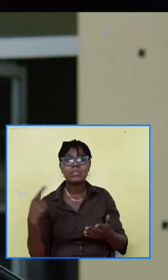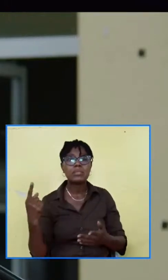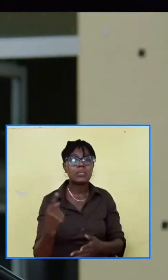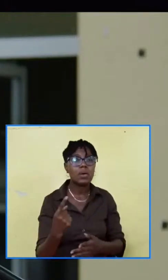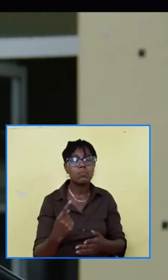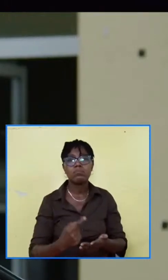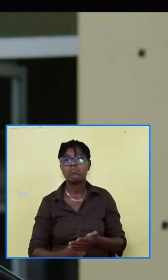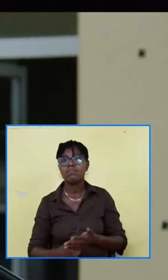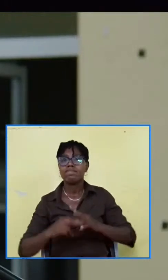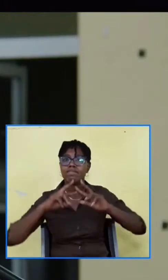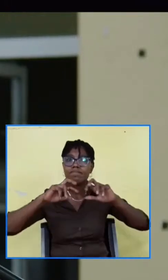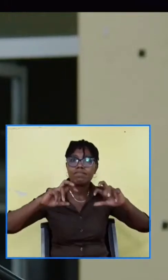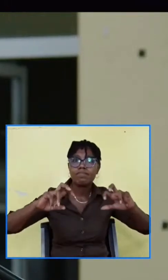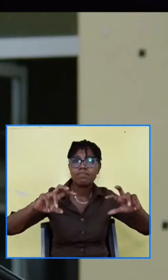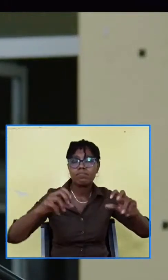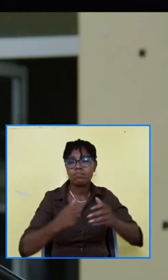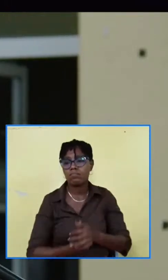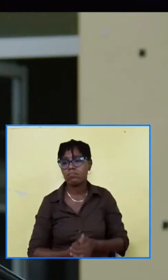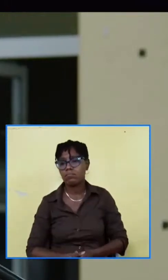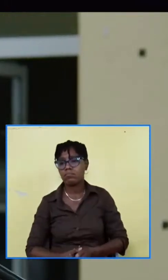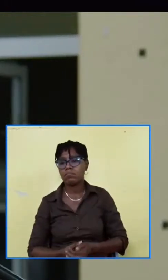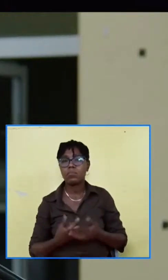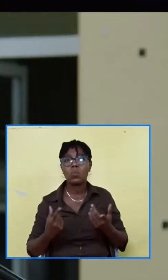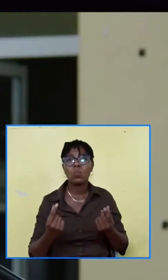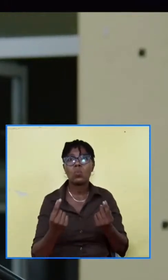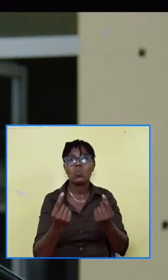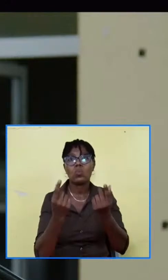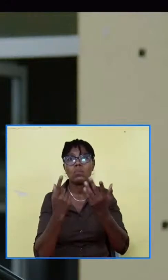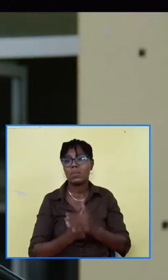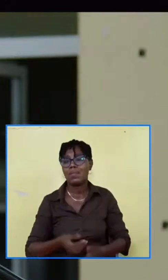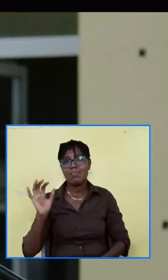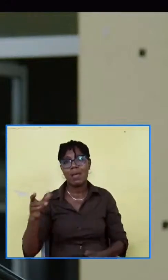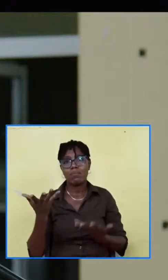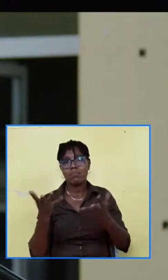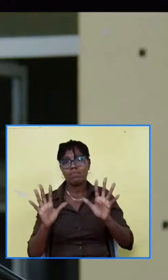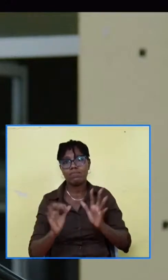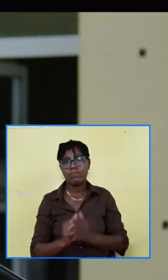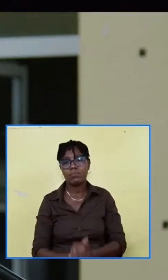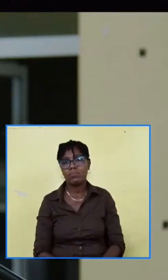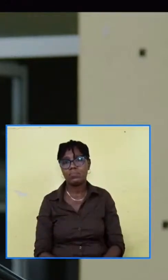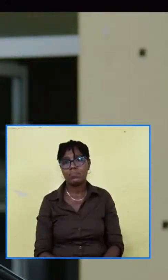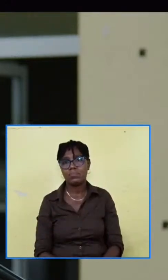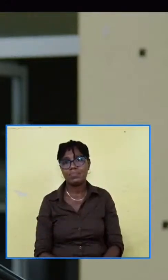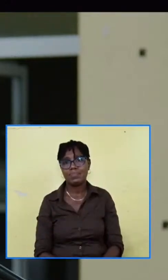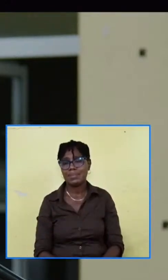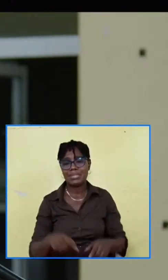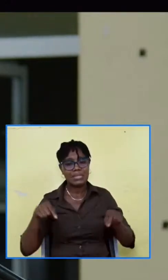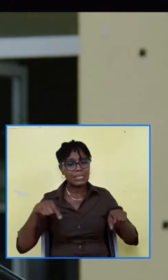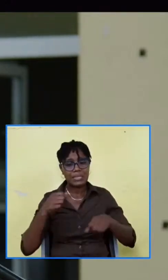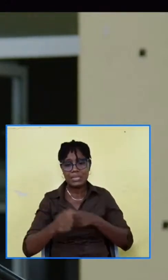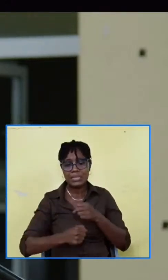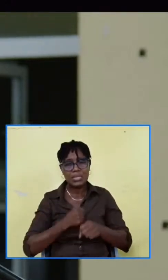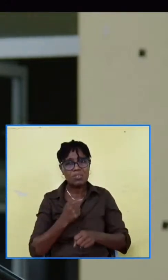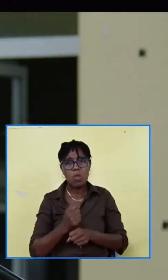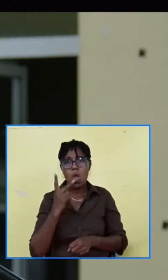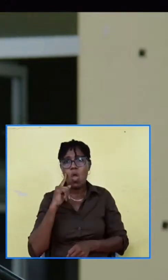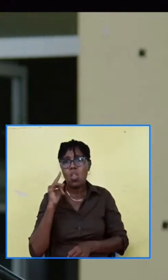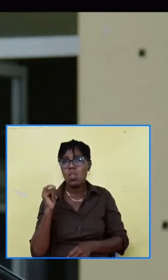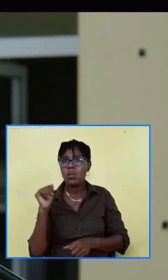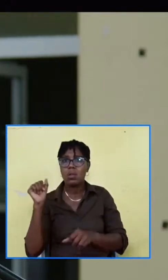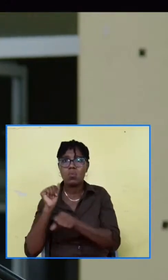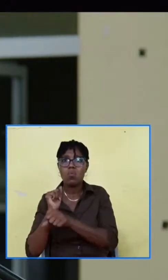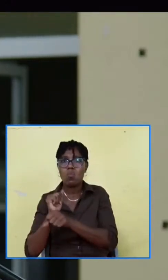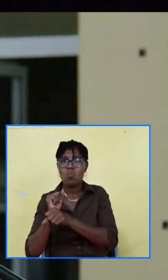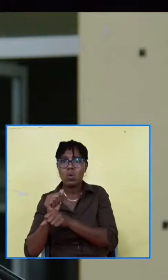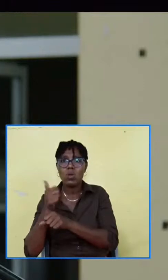not fair, and we can't be treating workers in this day and age like, I don't want to say slaves, but that's what